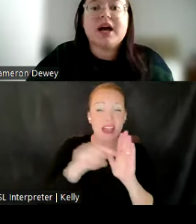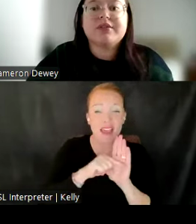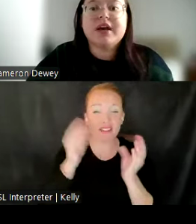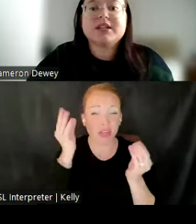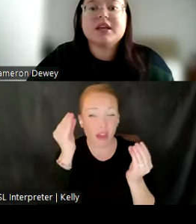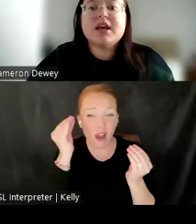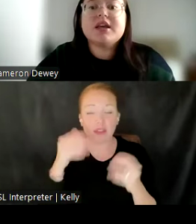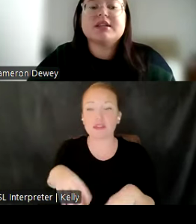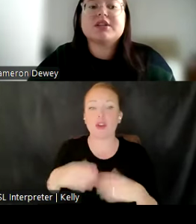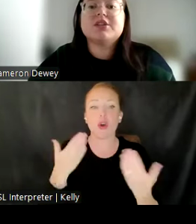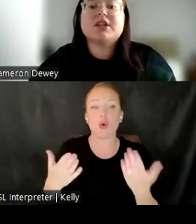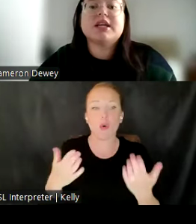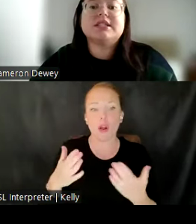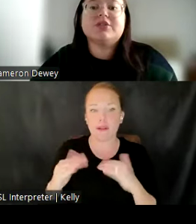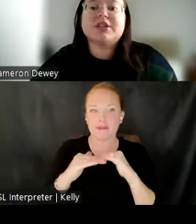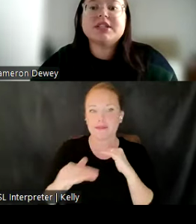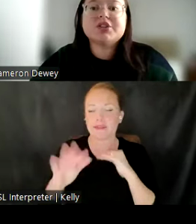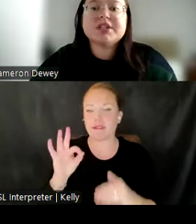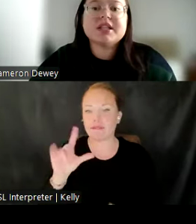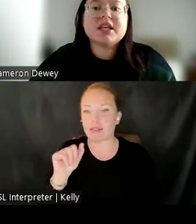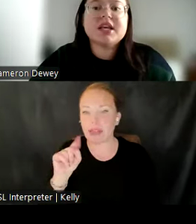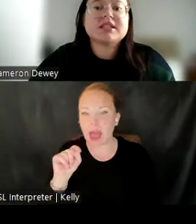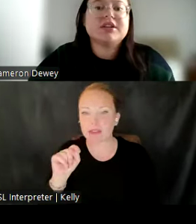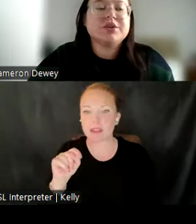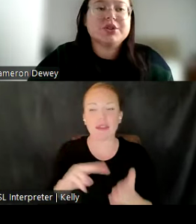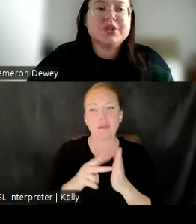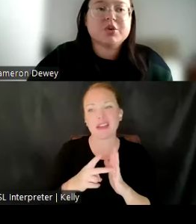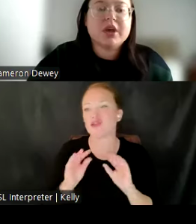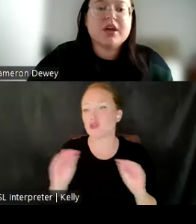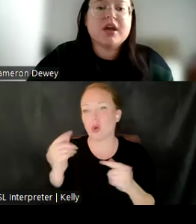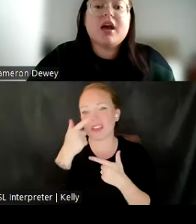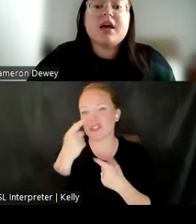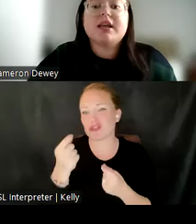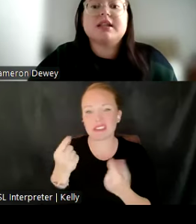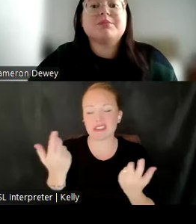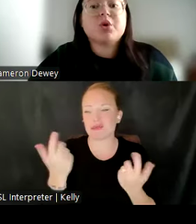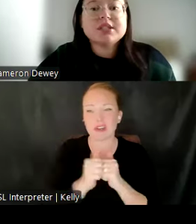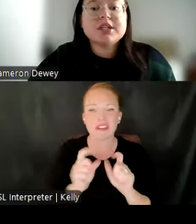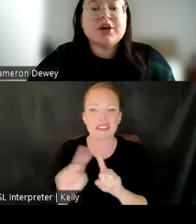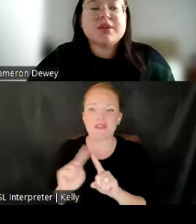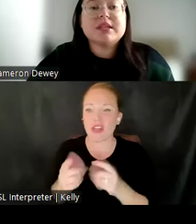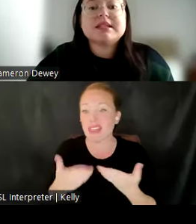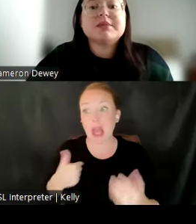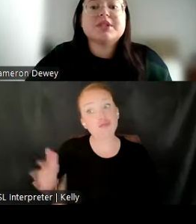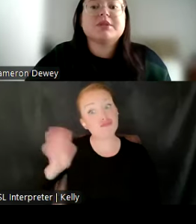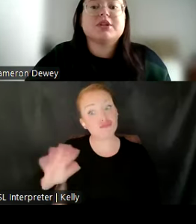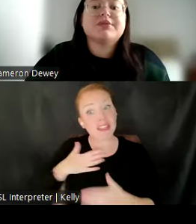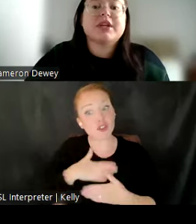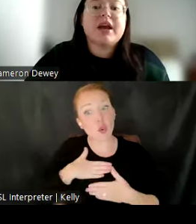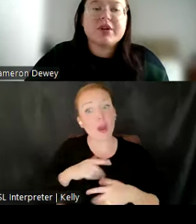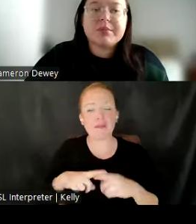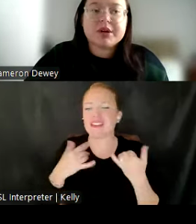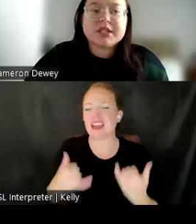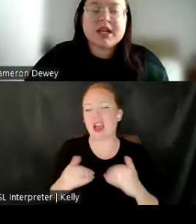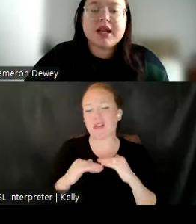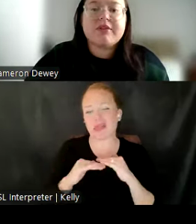the flat effect. This can look like decreased interest in things they used to enjoy. It is important to note that these symptoms look different